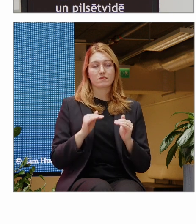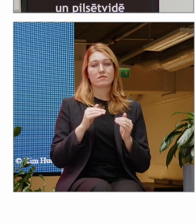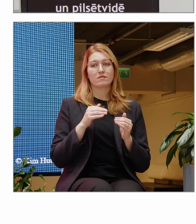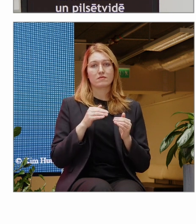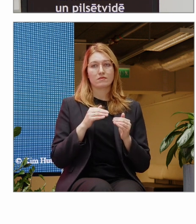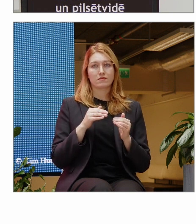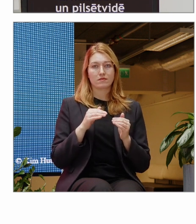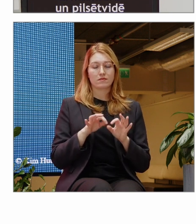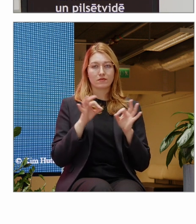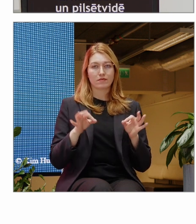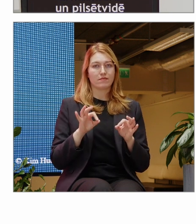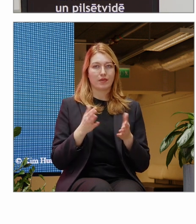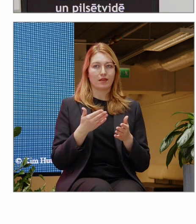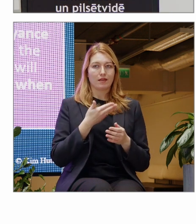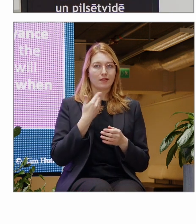that lasted an hour and a half.